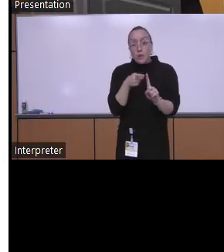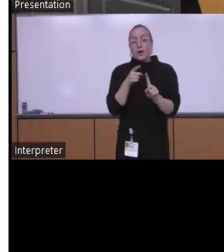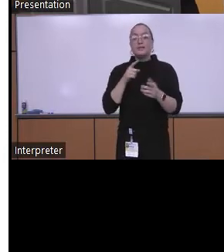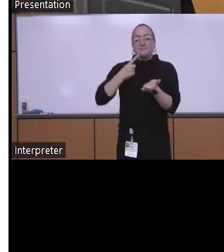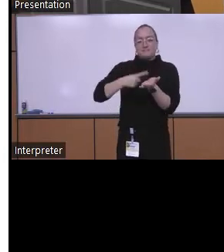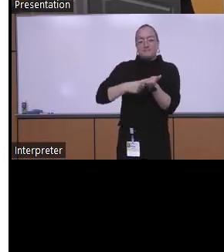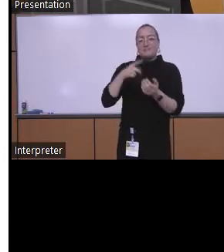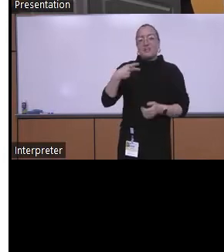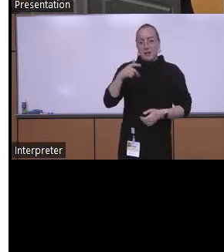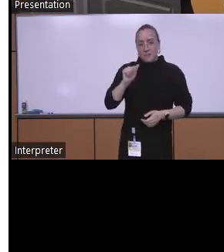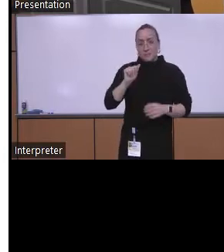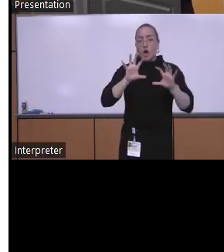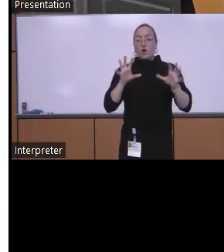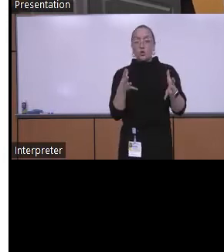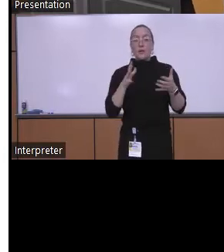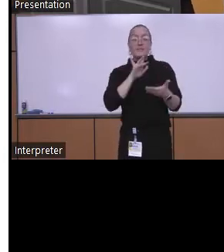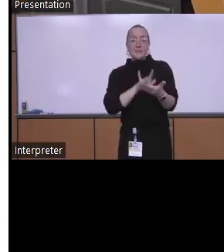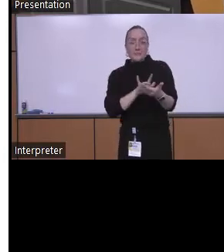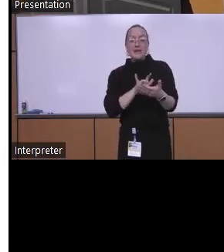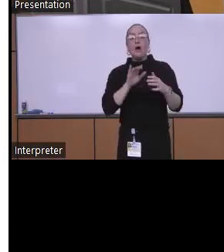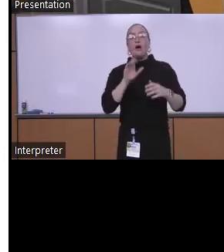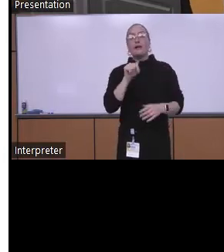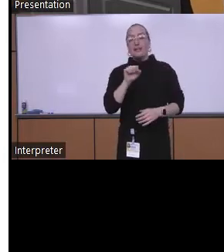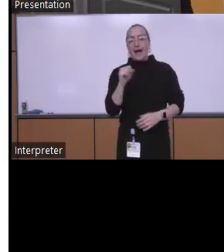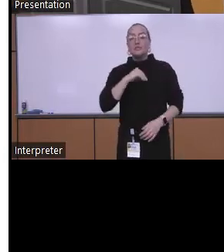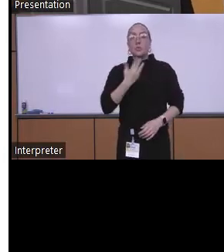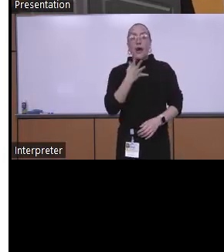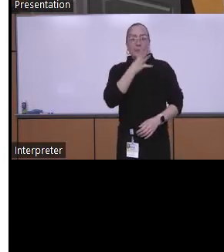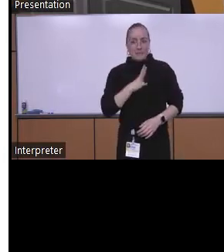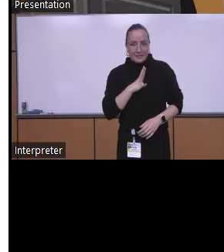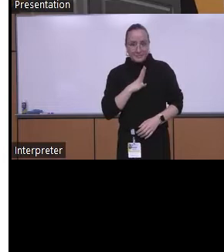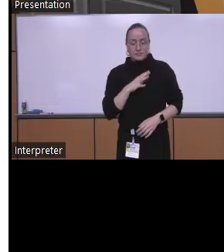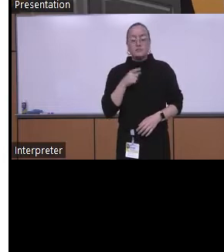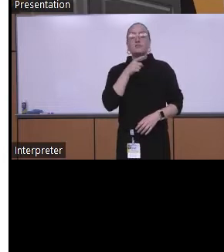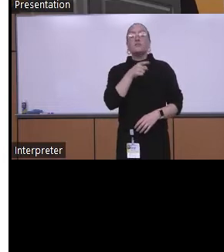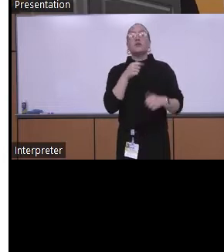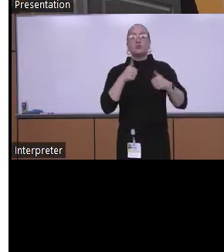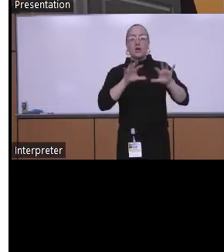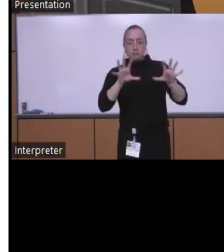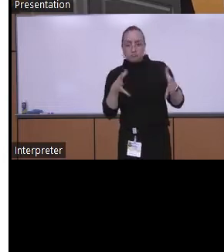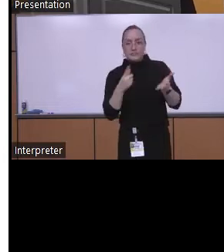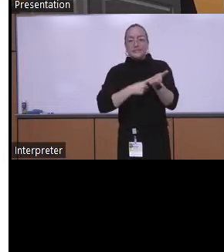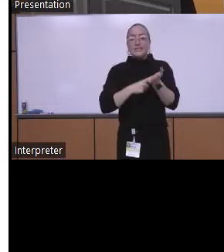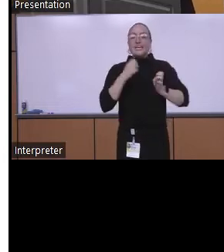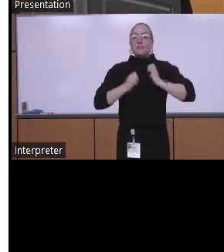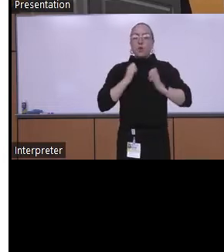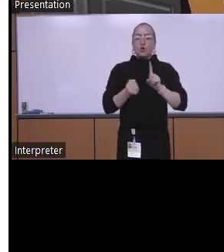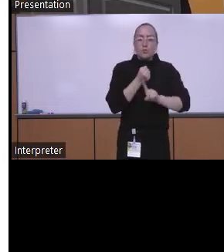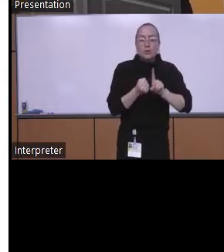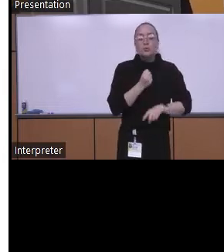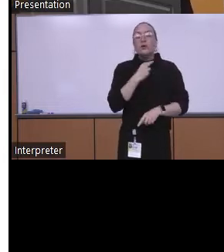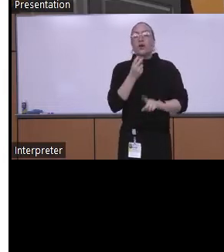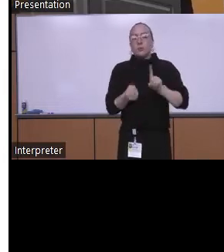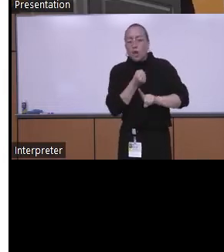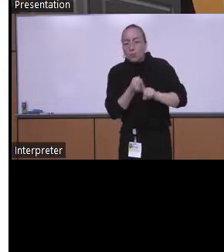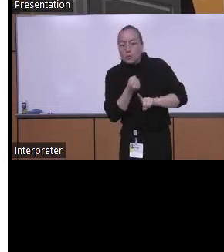Parents Anonymous, that this is a group of middle-class white women who work to expand the definition of child abuse to include emotional abuse, emotional neglect, verbal